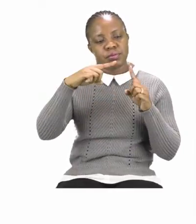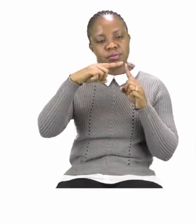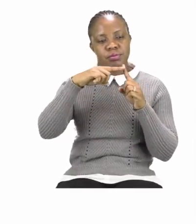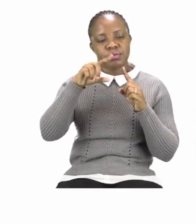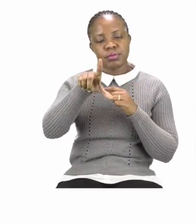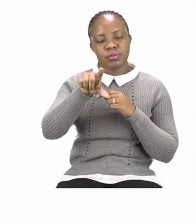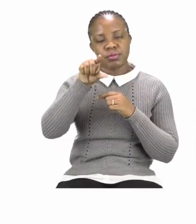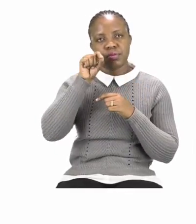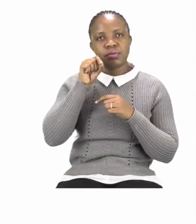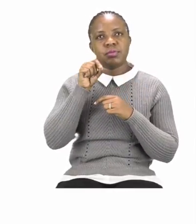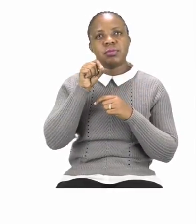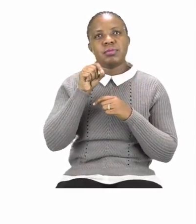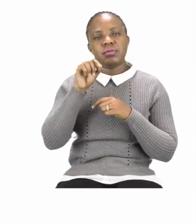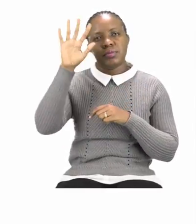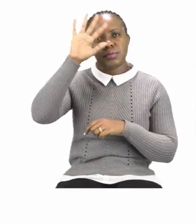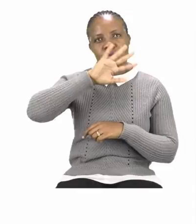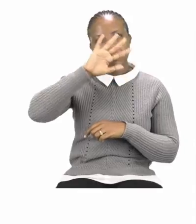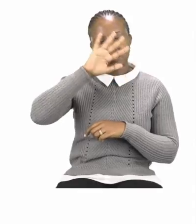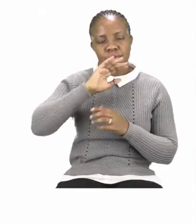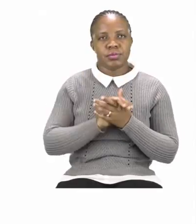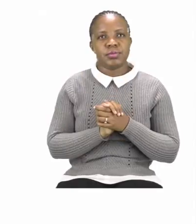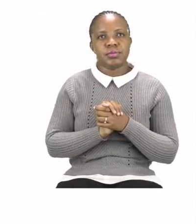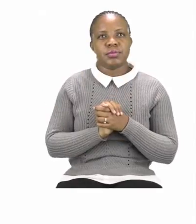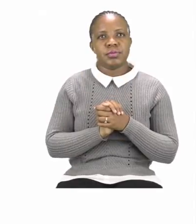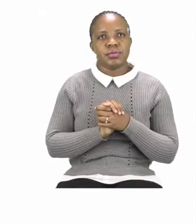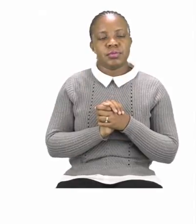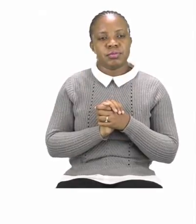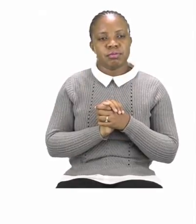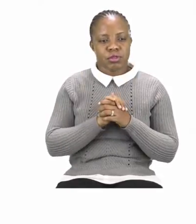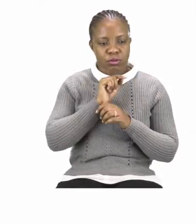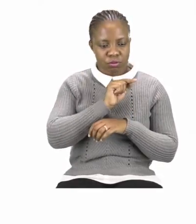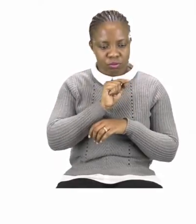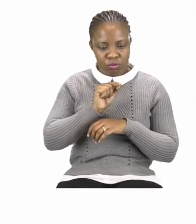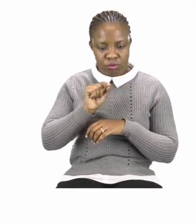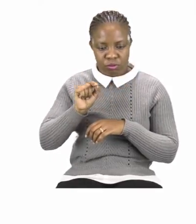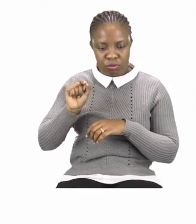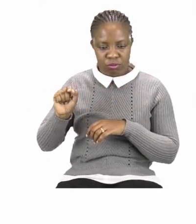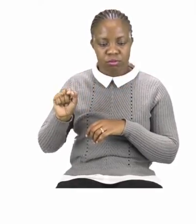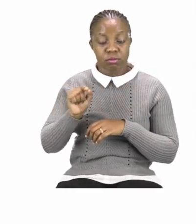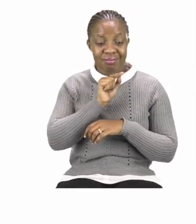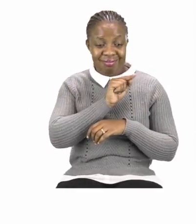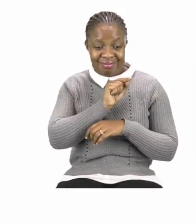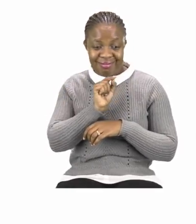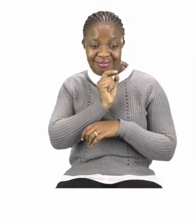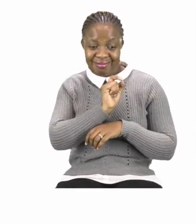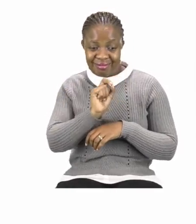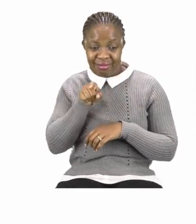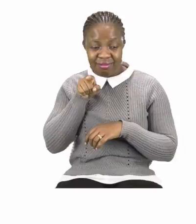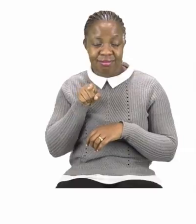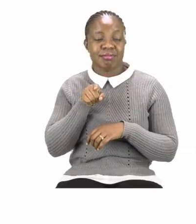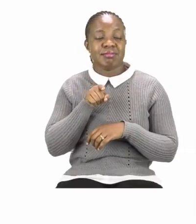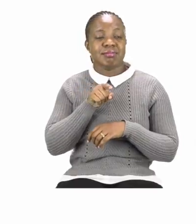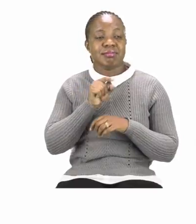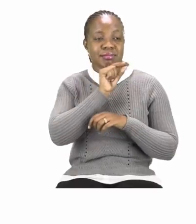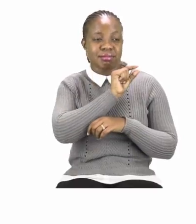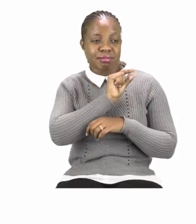you rewrite this sentence on the dotted line that you have a capital letter W for